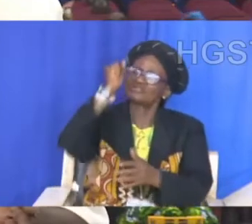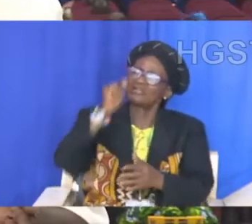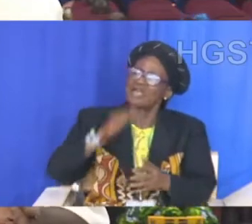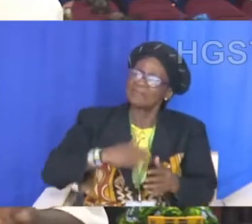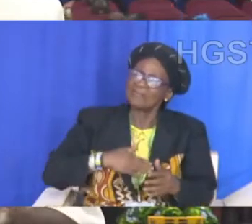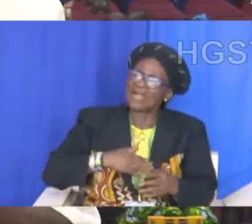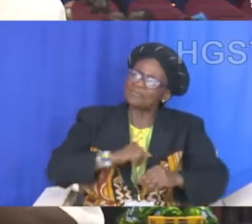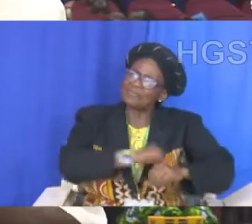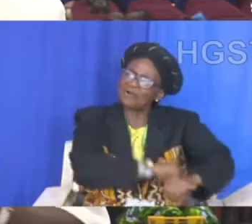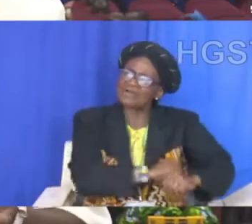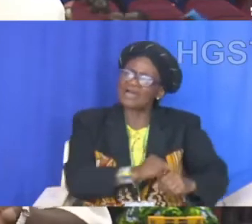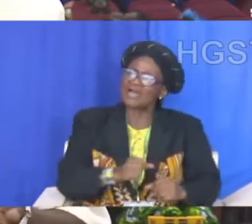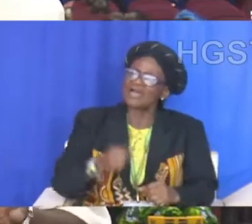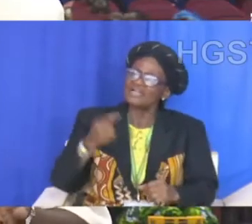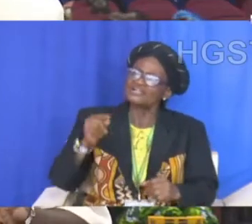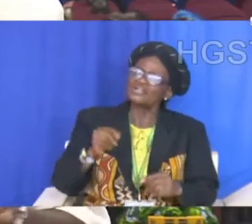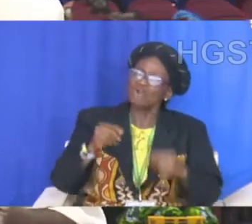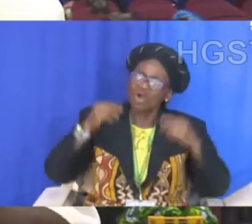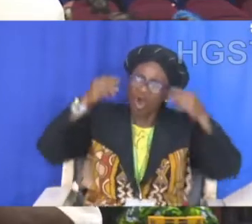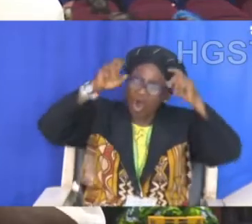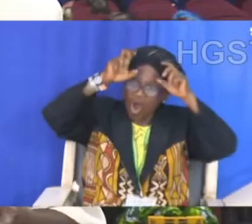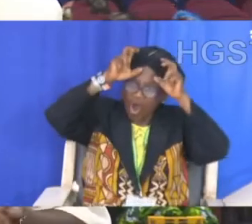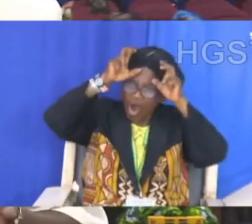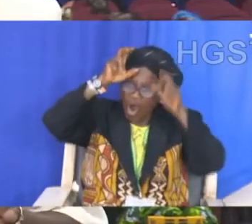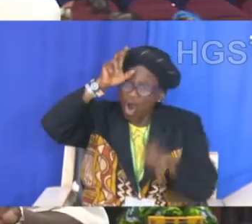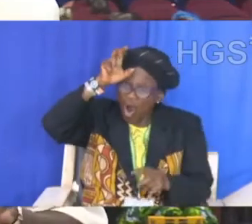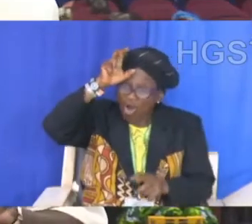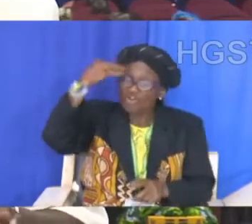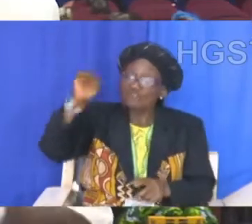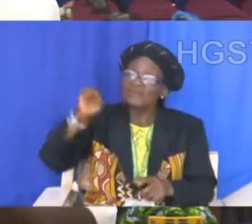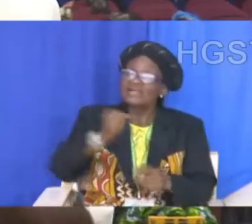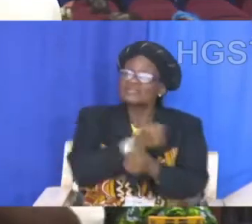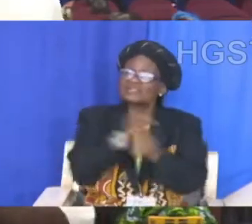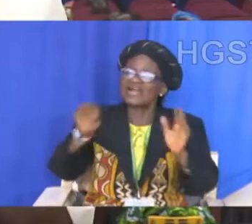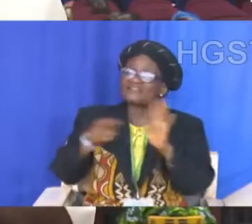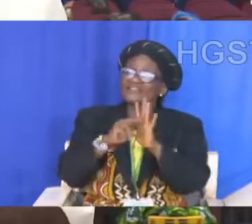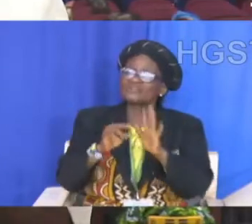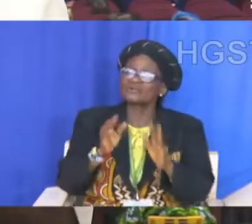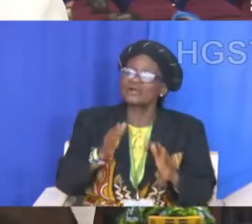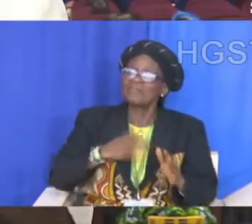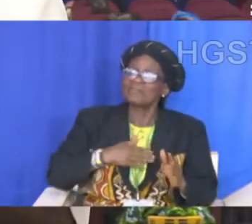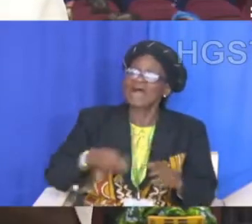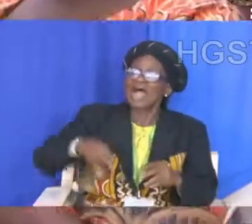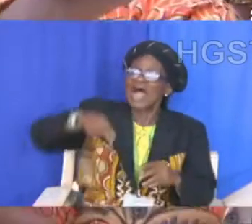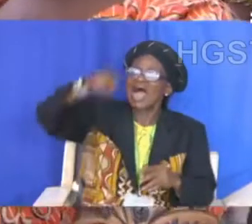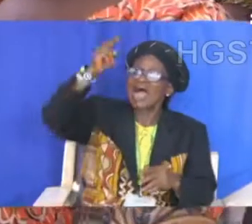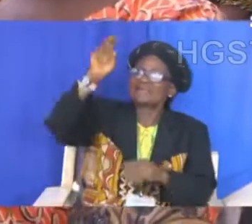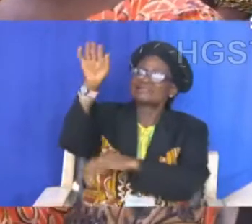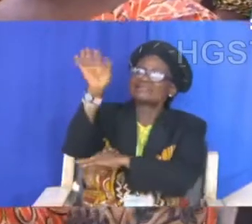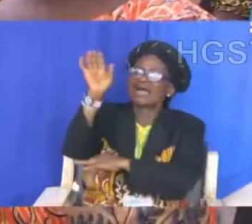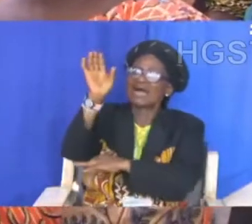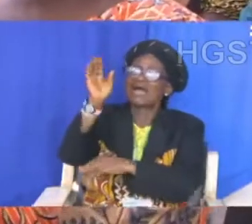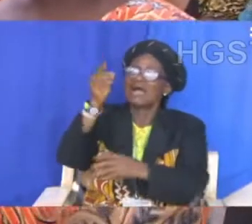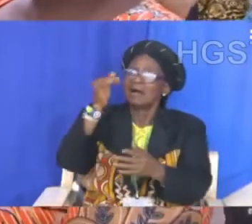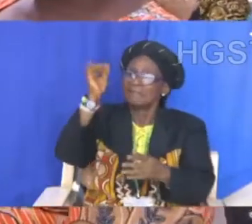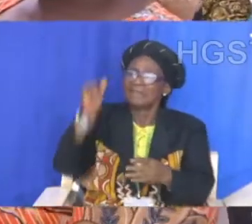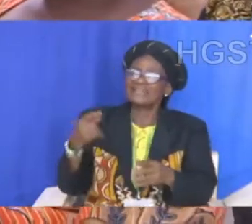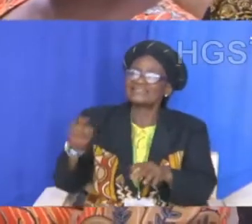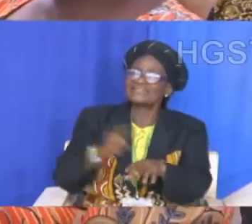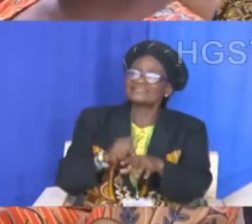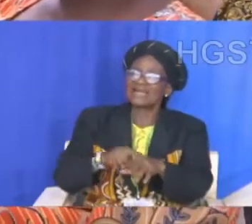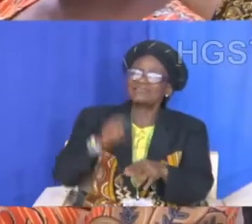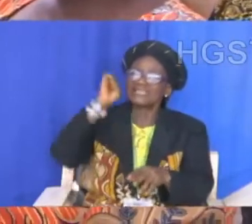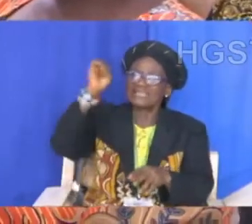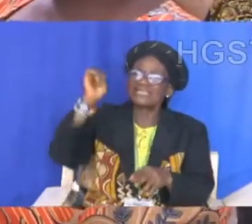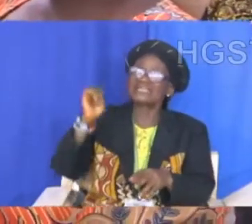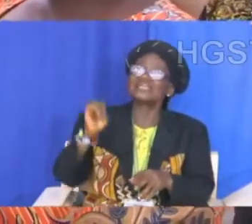buckler, the horn of my salvation, my high tower. I mean, by the time he kept on saying,